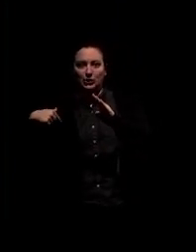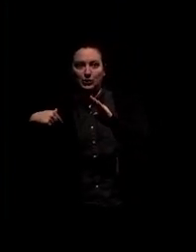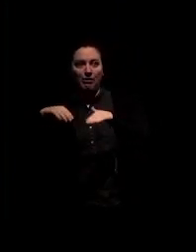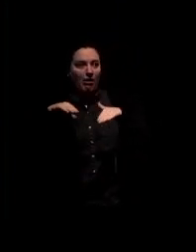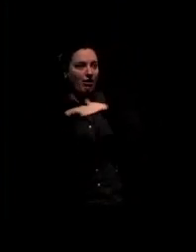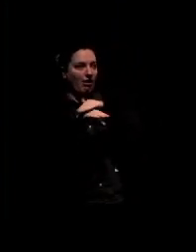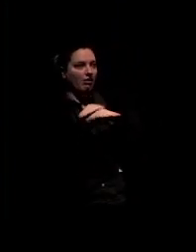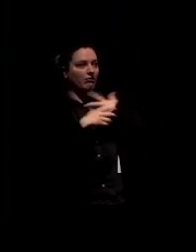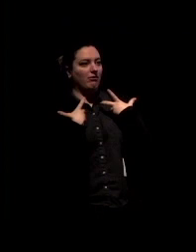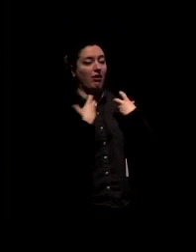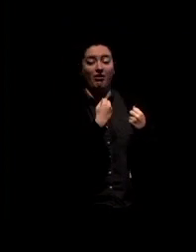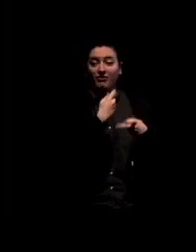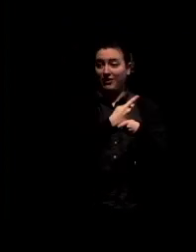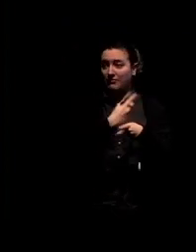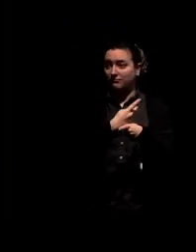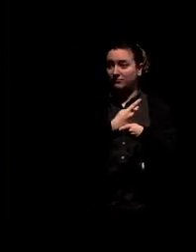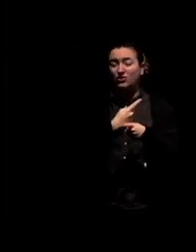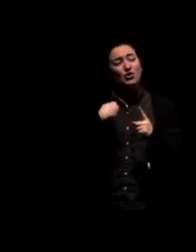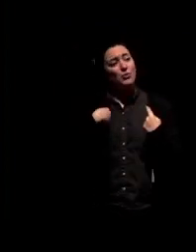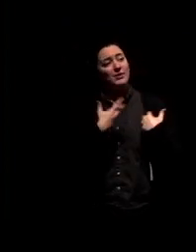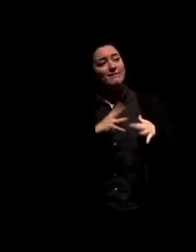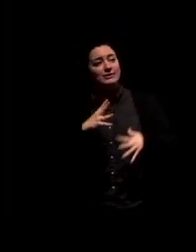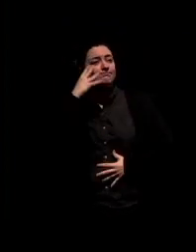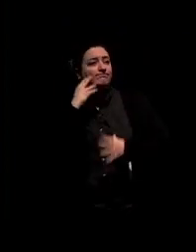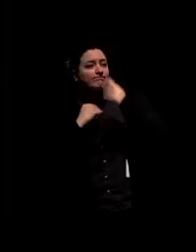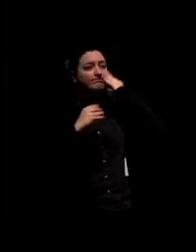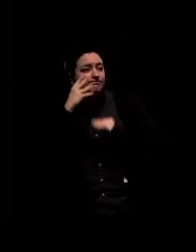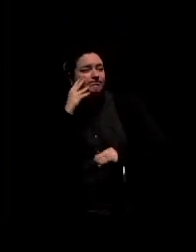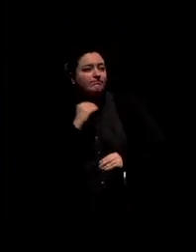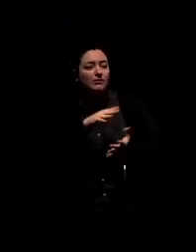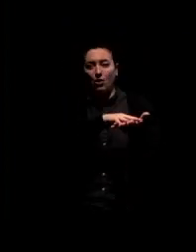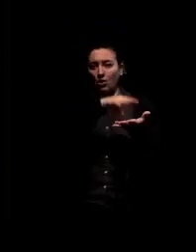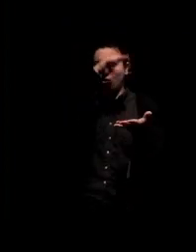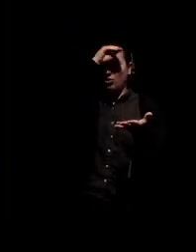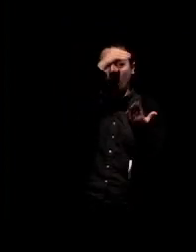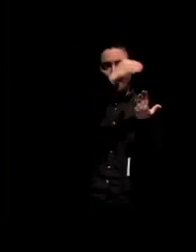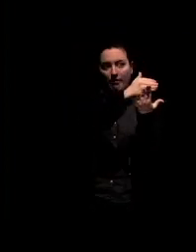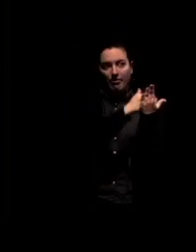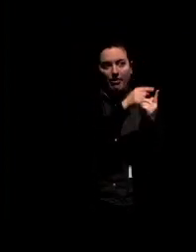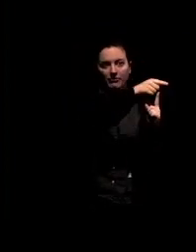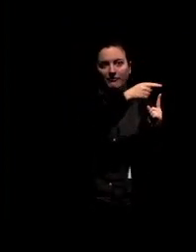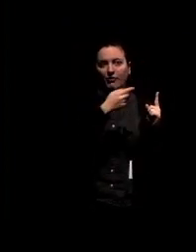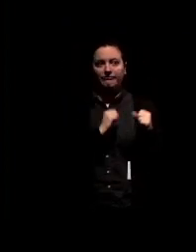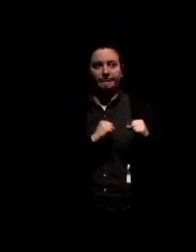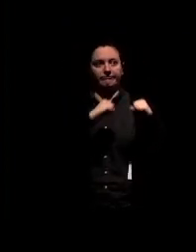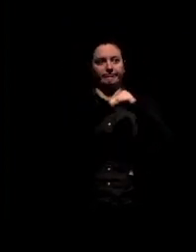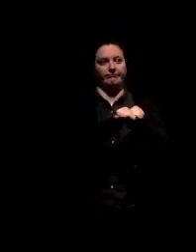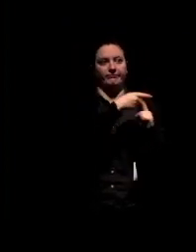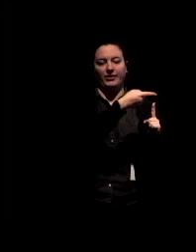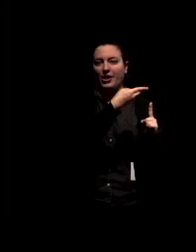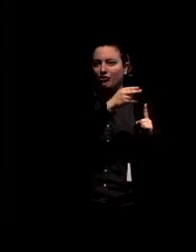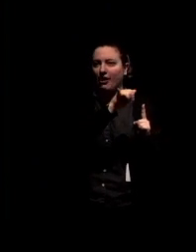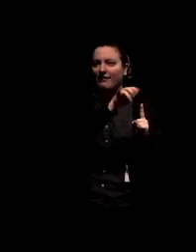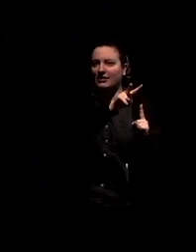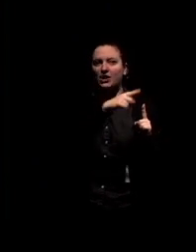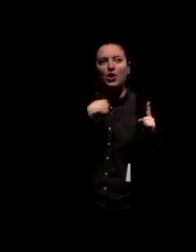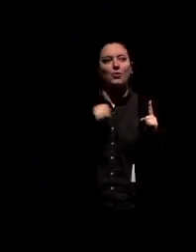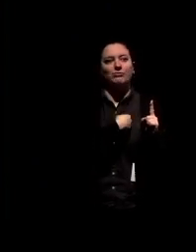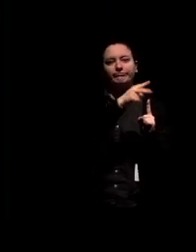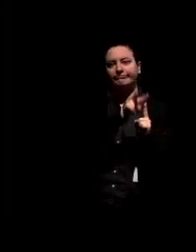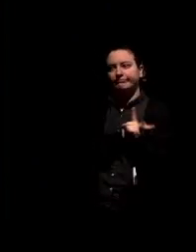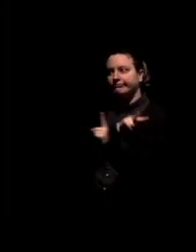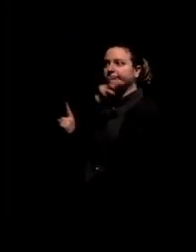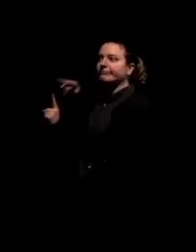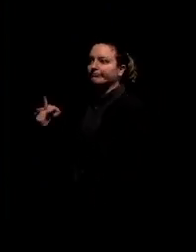we've learned in fighting the HIV/AIDS epidemic and broadening that to other health issues in the communities that we serve. So we're a group of